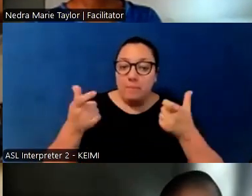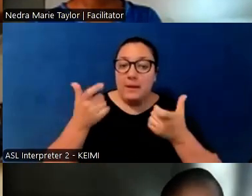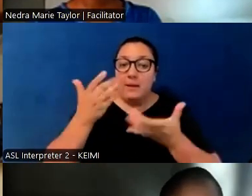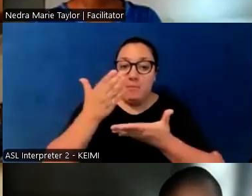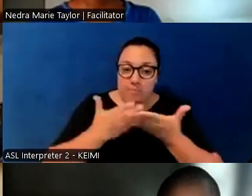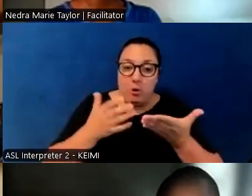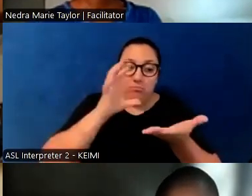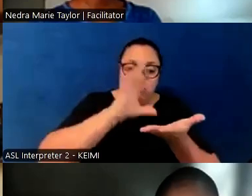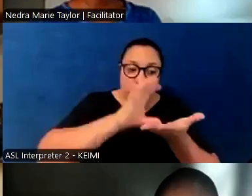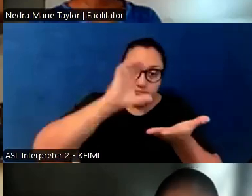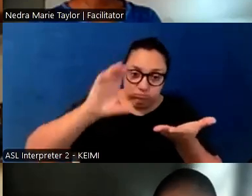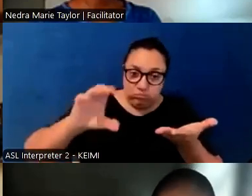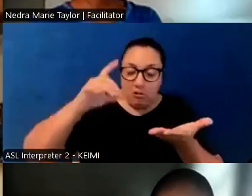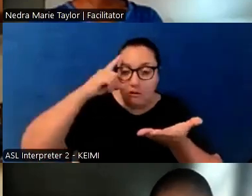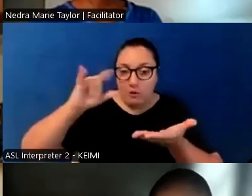amount.